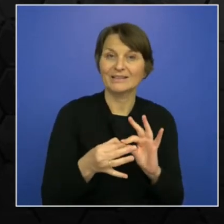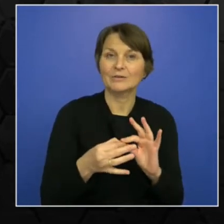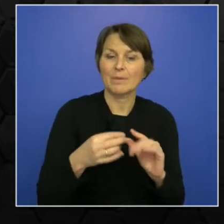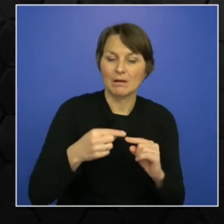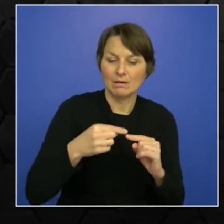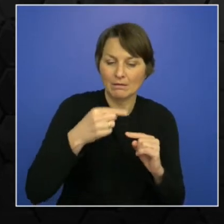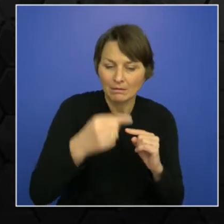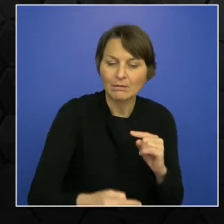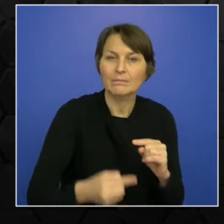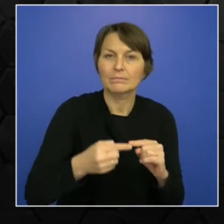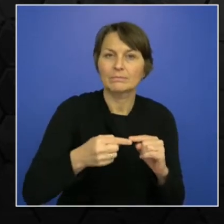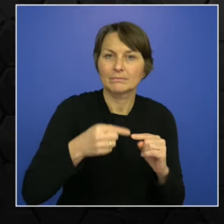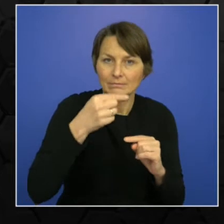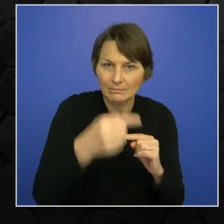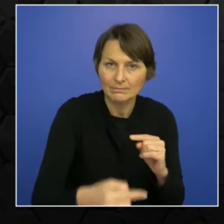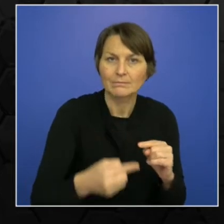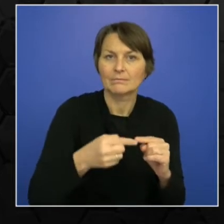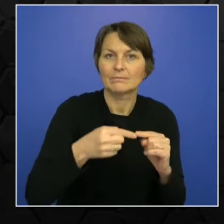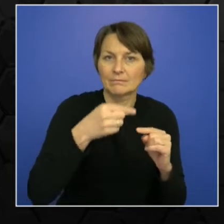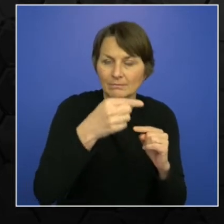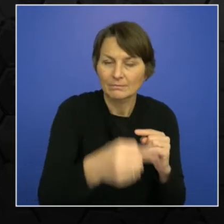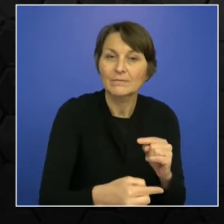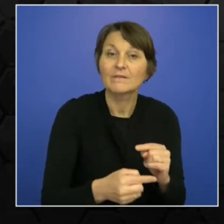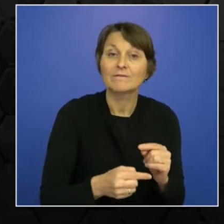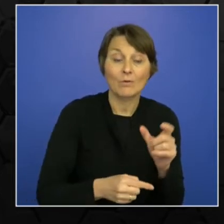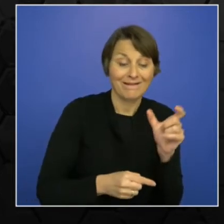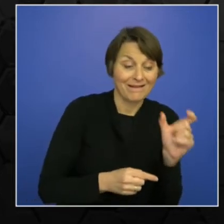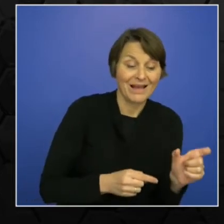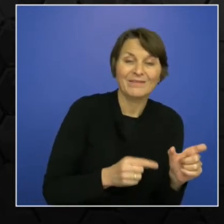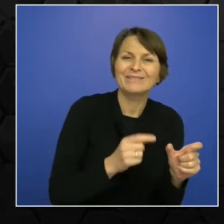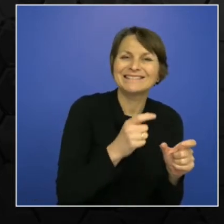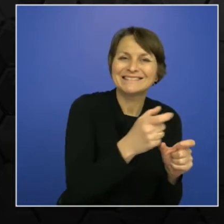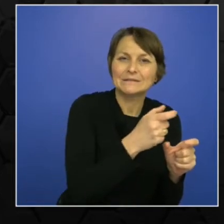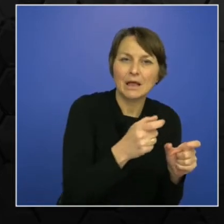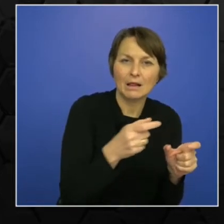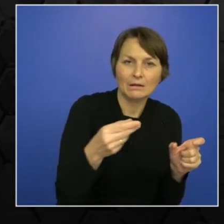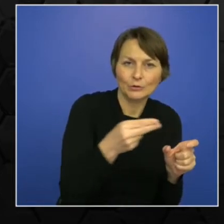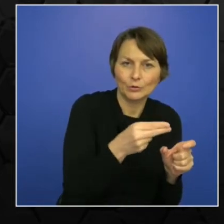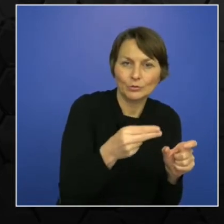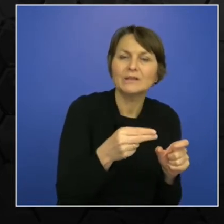each cell unit, we are trying to reutilize the learning parameters instead of